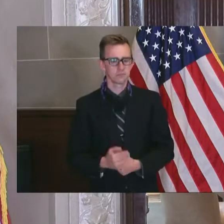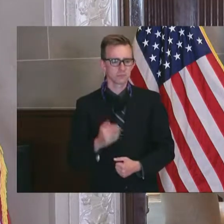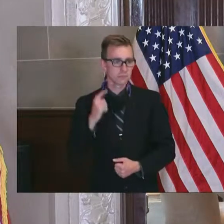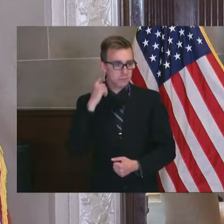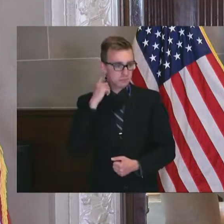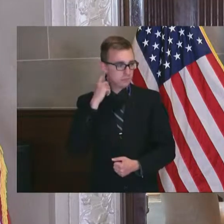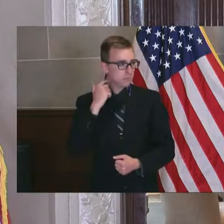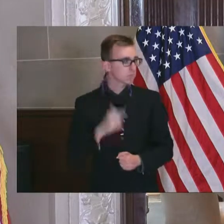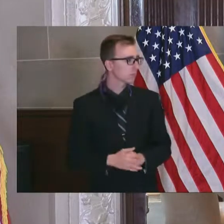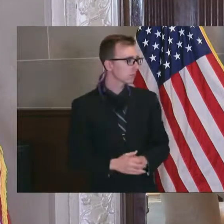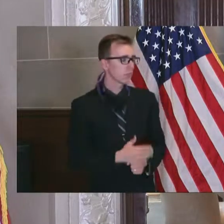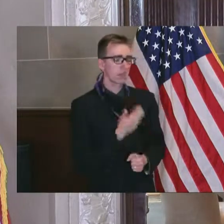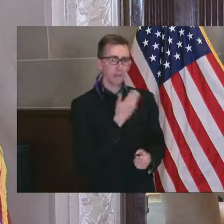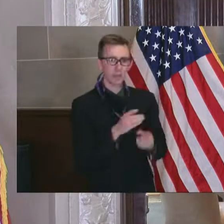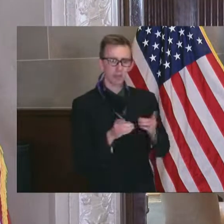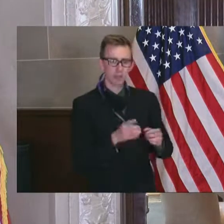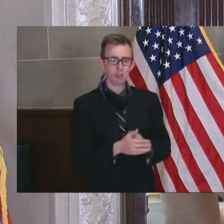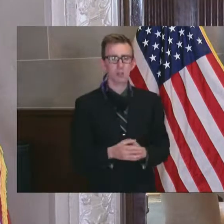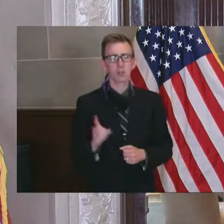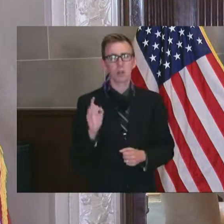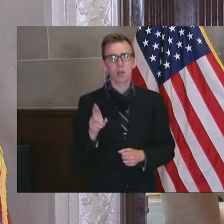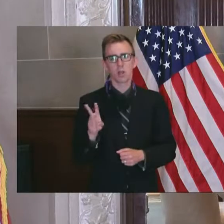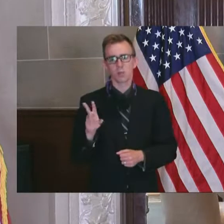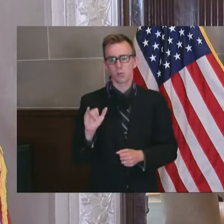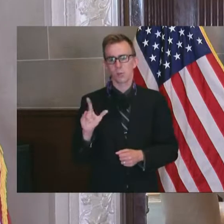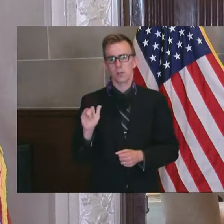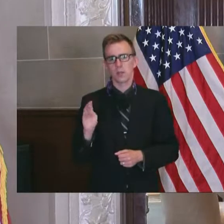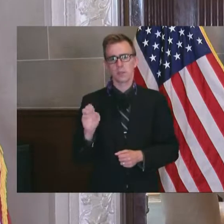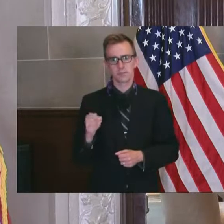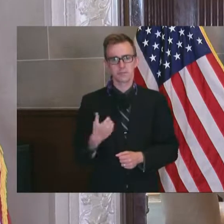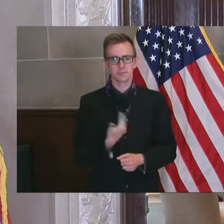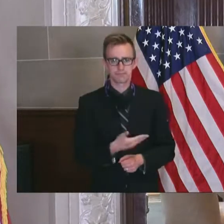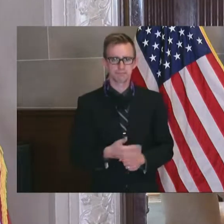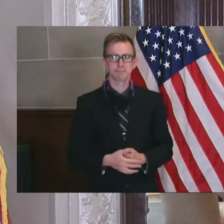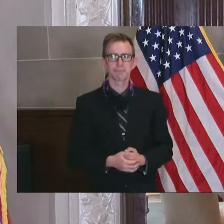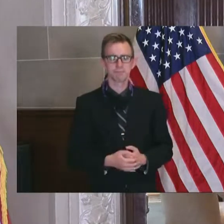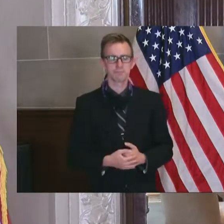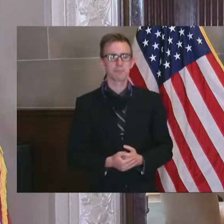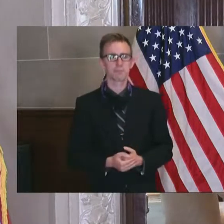All right, thank you, Director Pritzker. Dr. Williams?